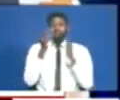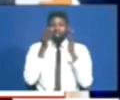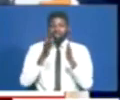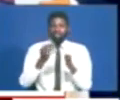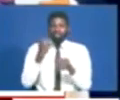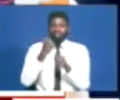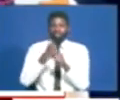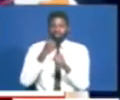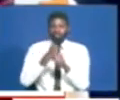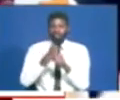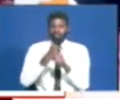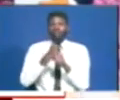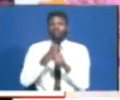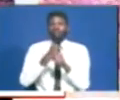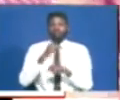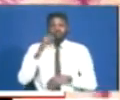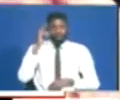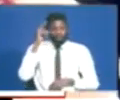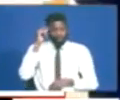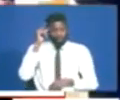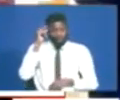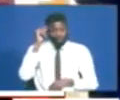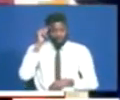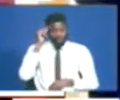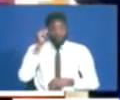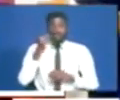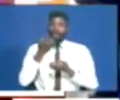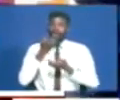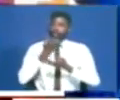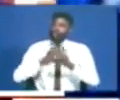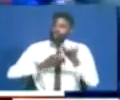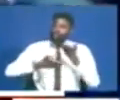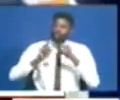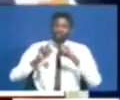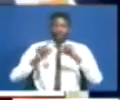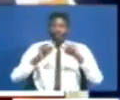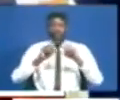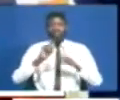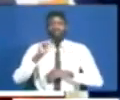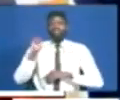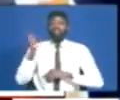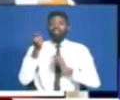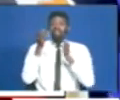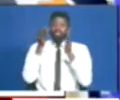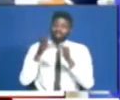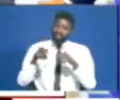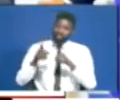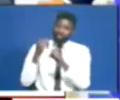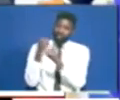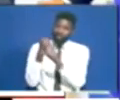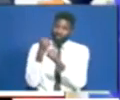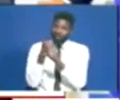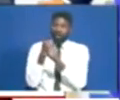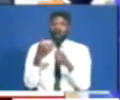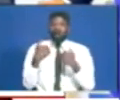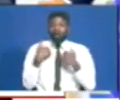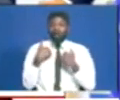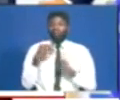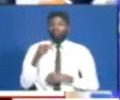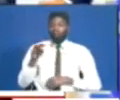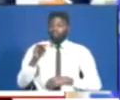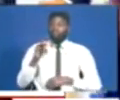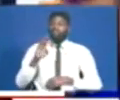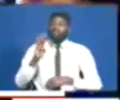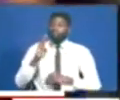the economy of Saudi Arabia. Those Kenyans who work there remit billions and millions of shillings